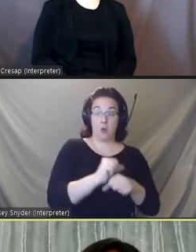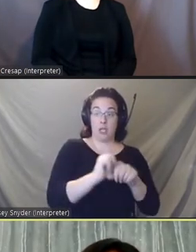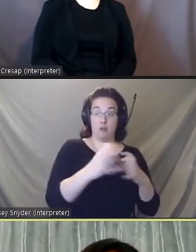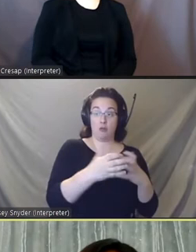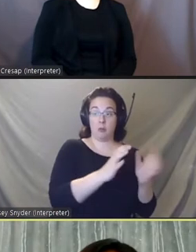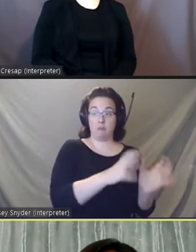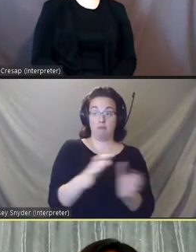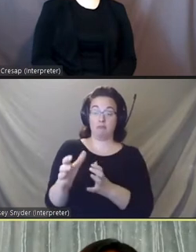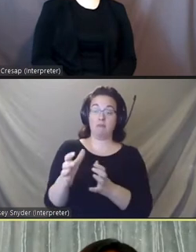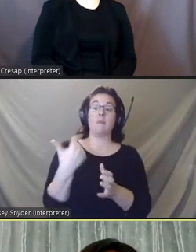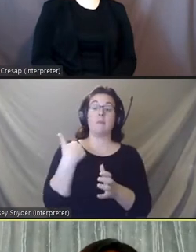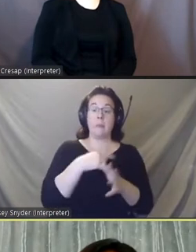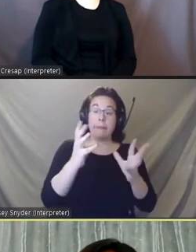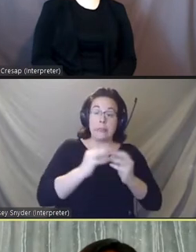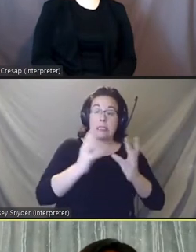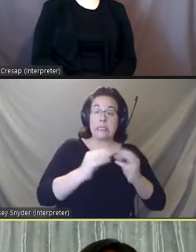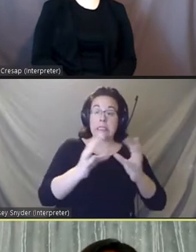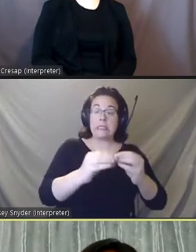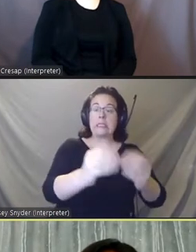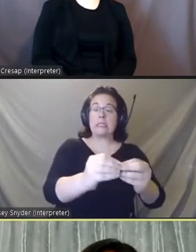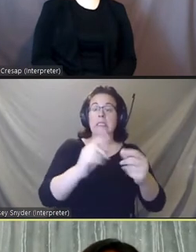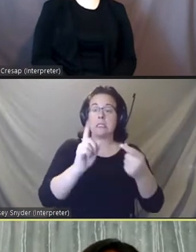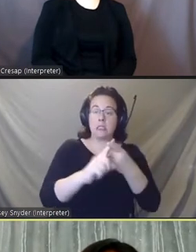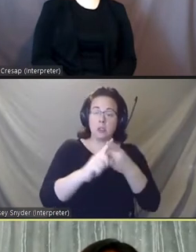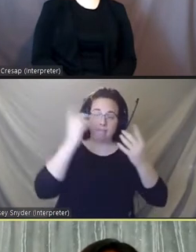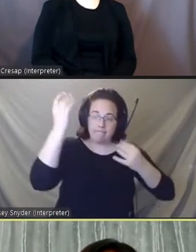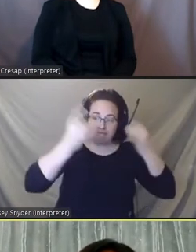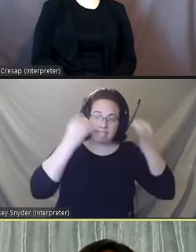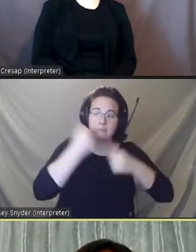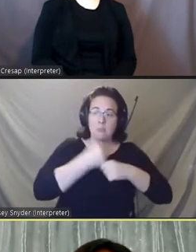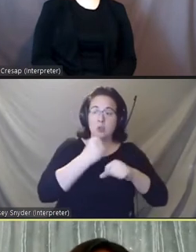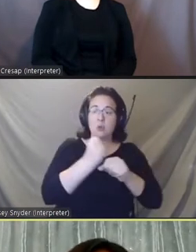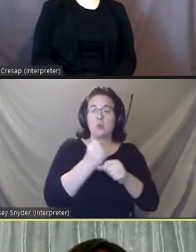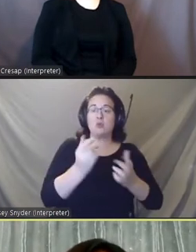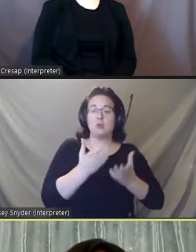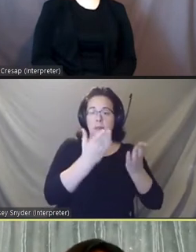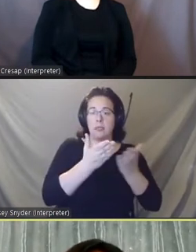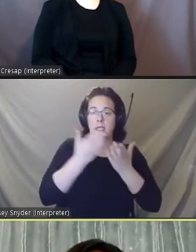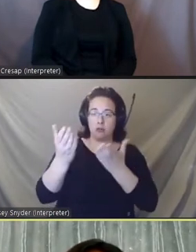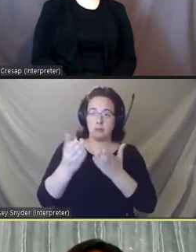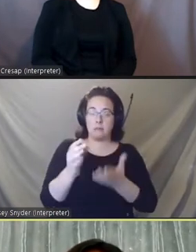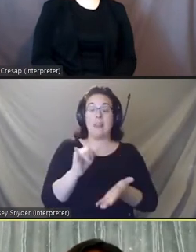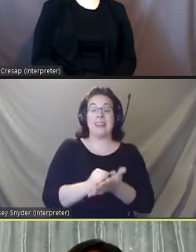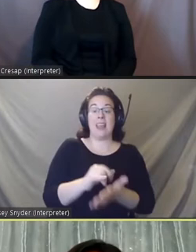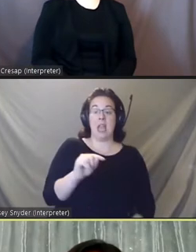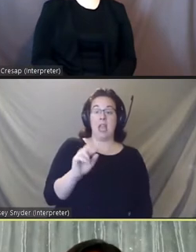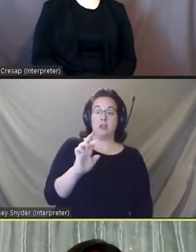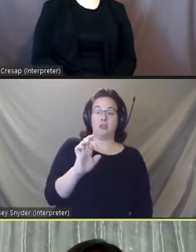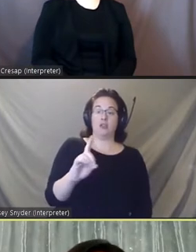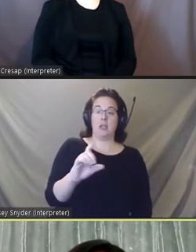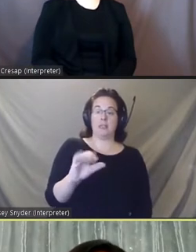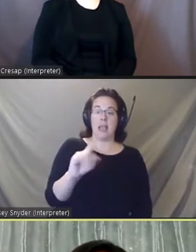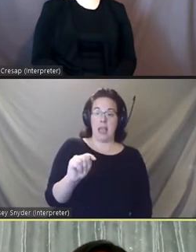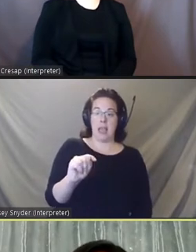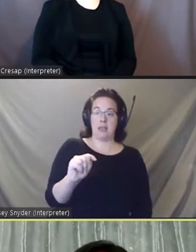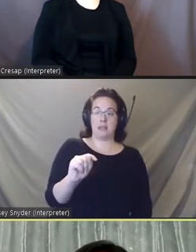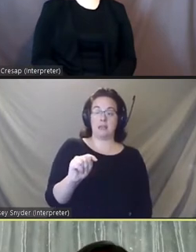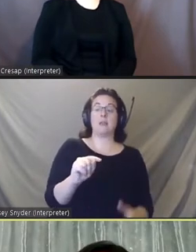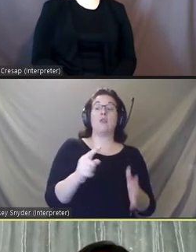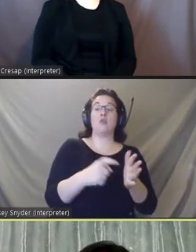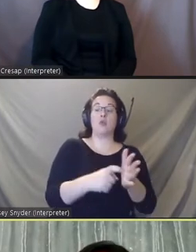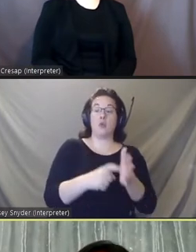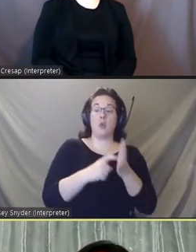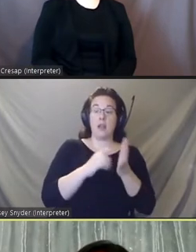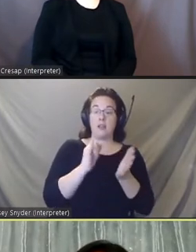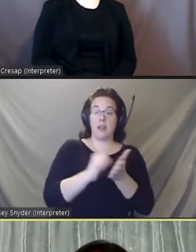actively meeting and working to produce the required recommendations. The TRACE Act, also requires that the commission complete a